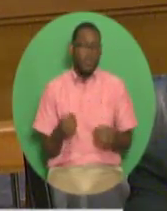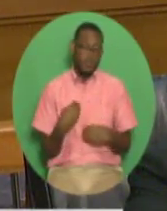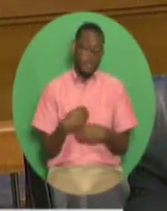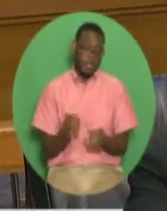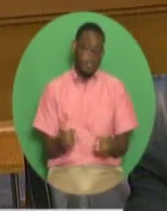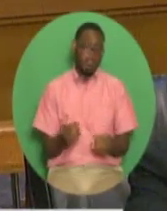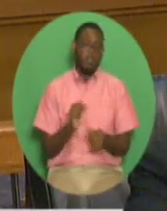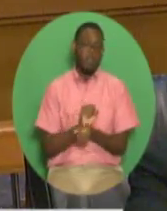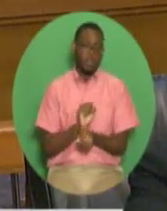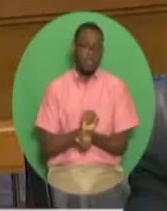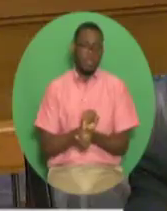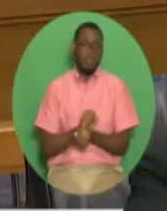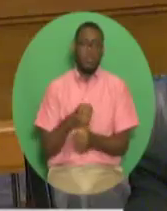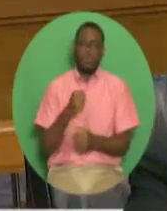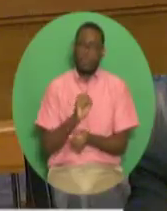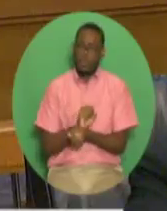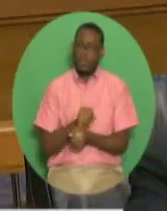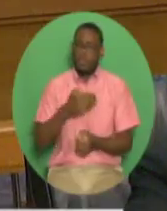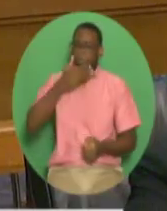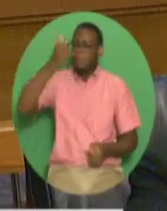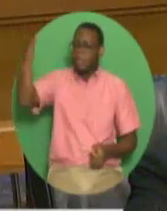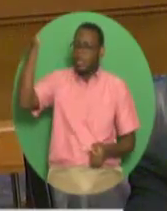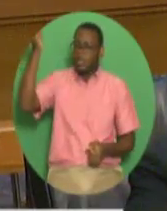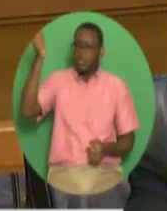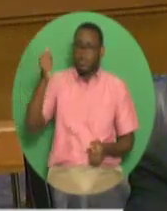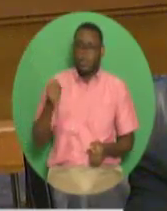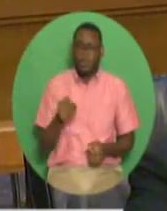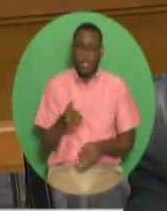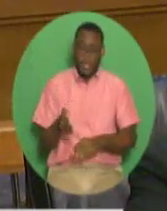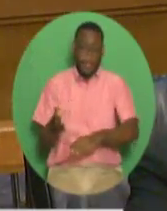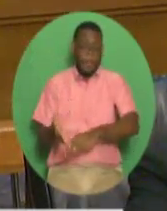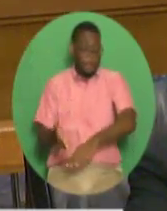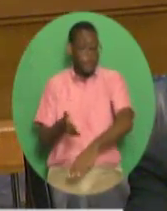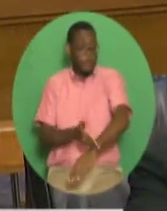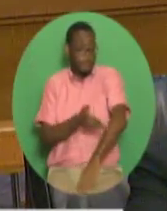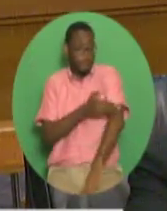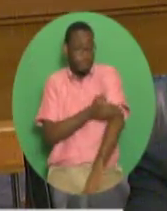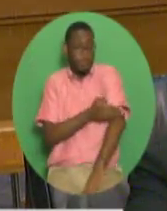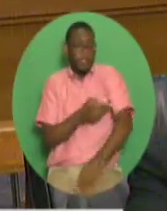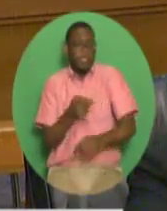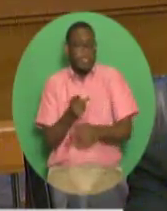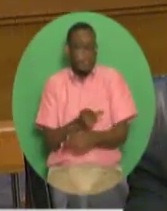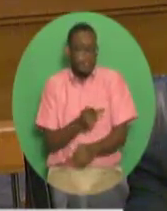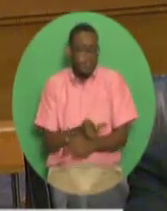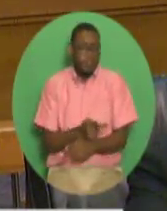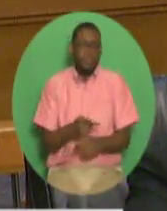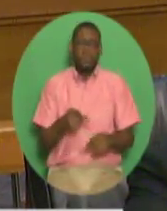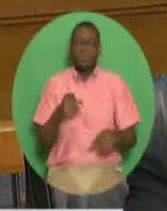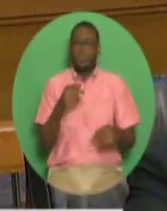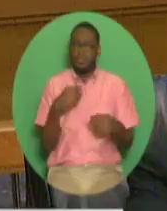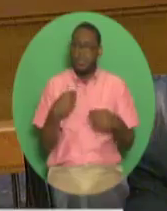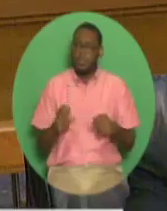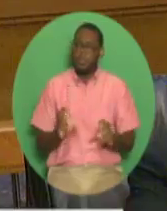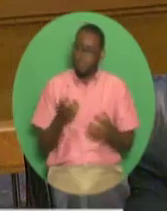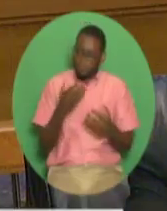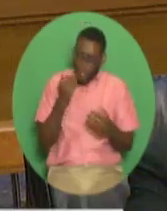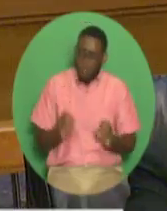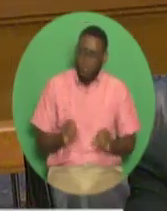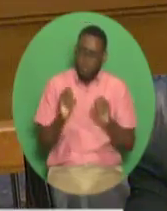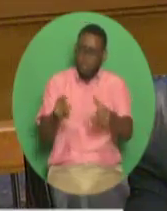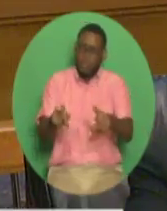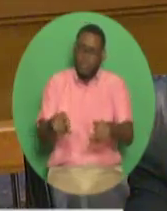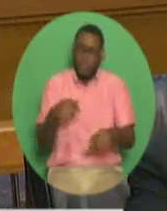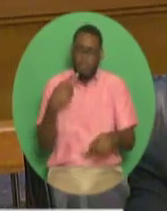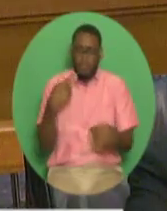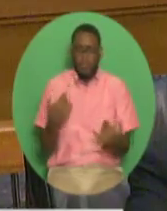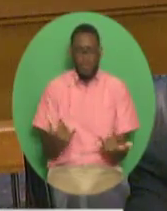public sector, the public service is increased. I think there is no better opportunity than to do it now. And I